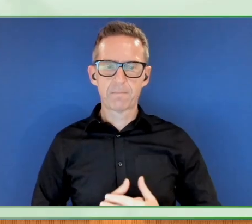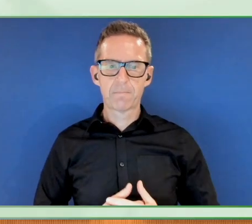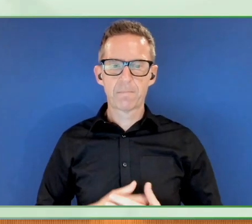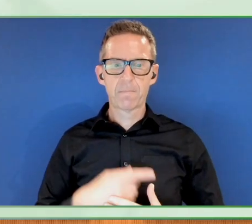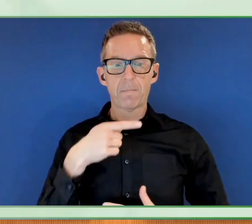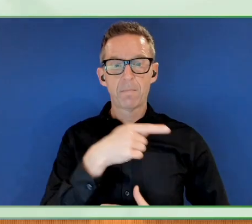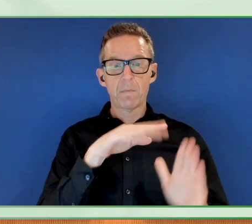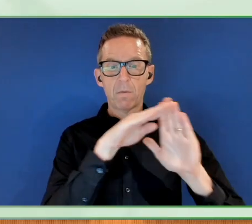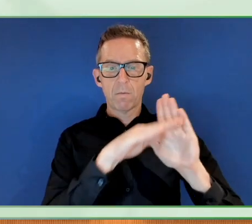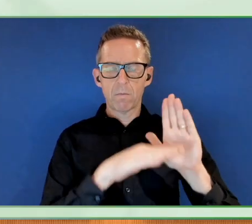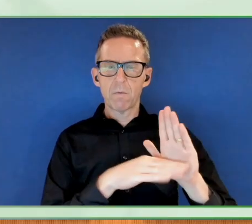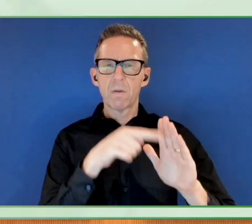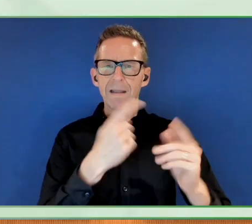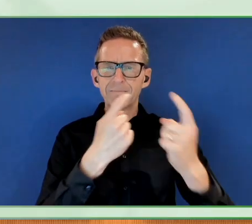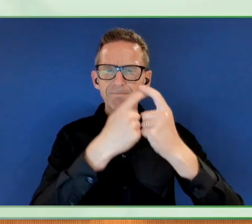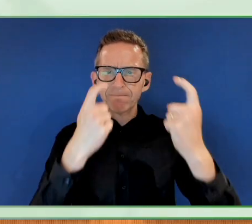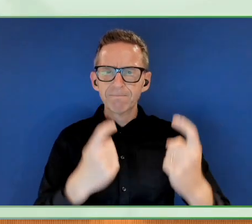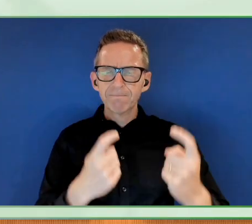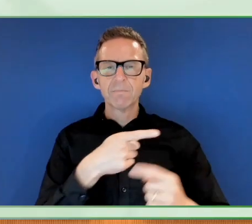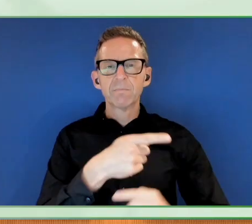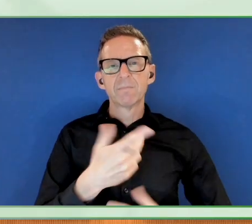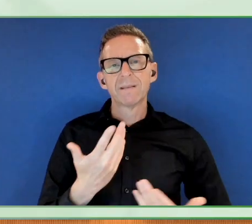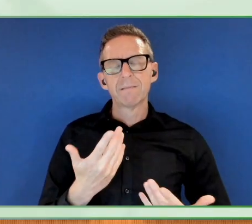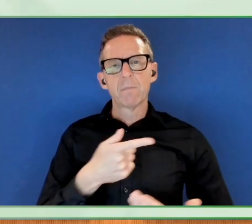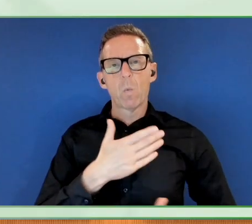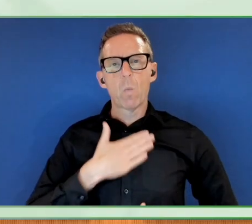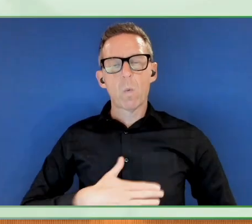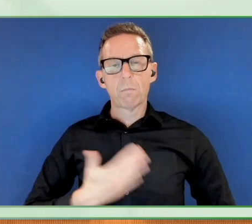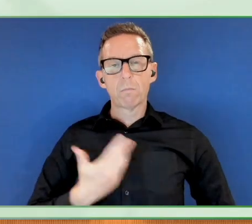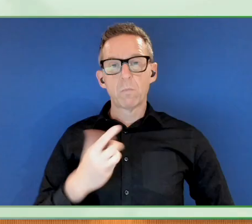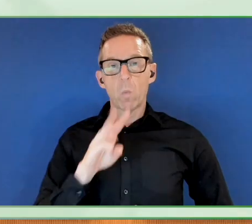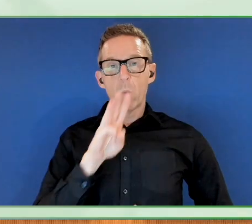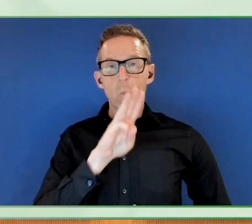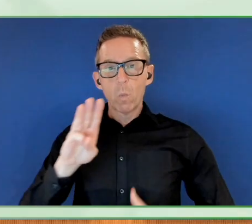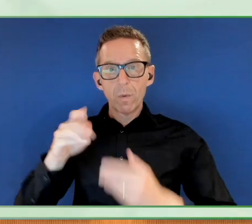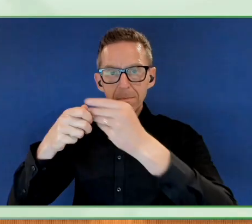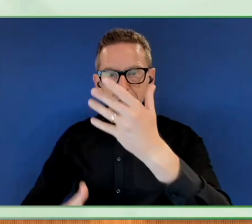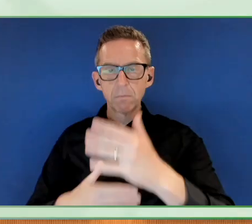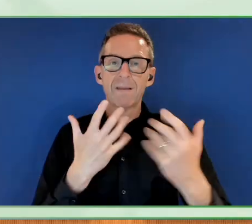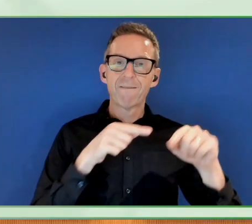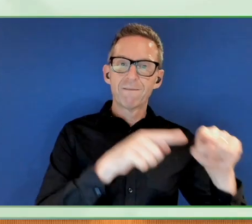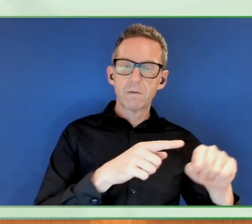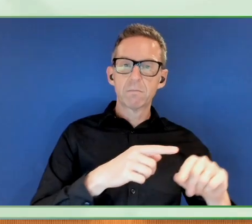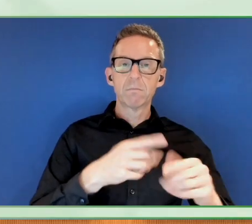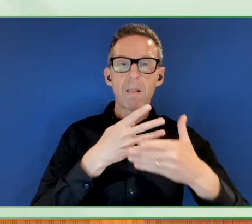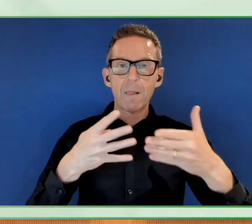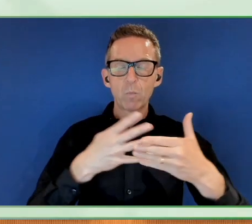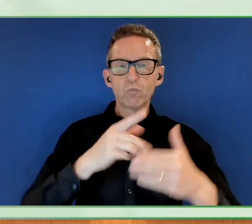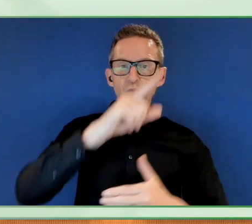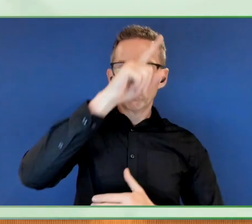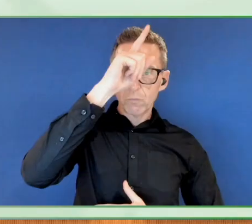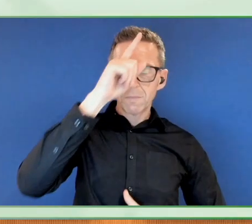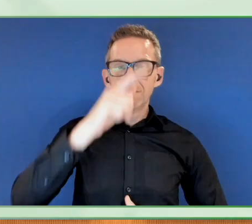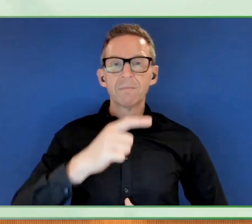for websites, apps and software solutions in German and English languages for whole Europe. And it is based